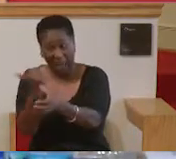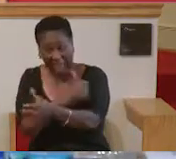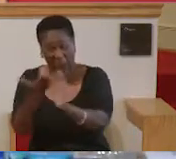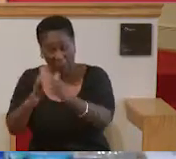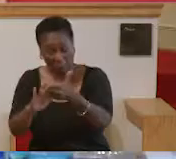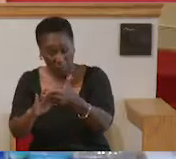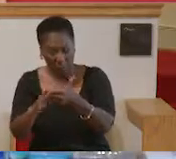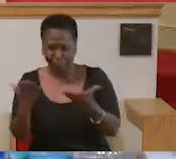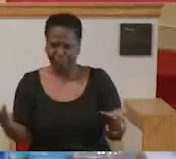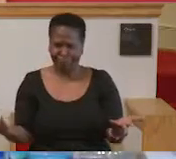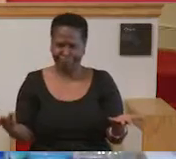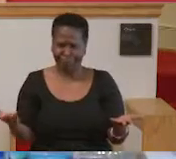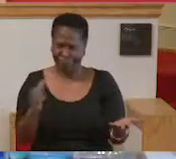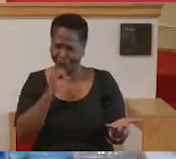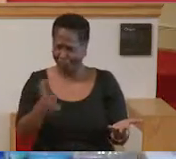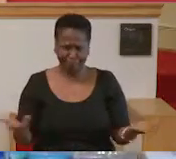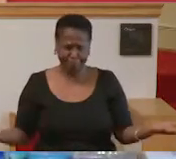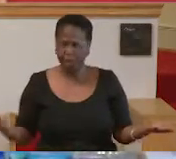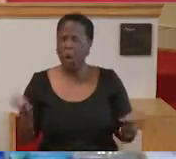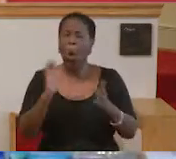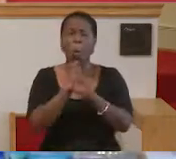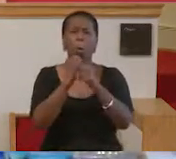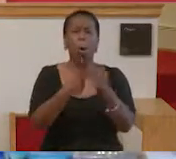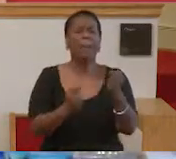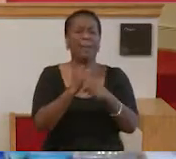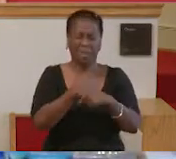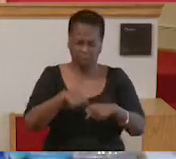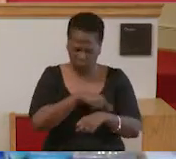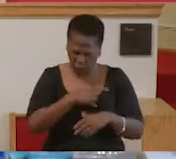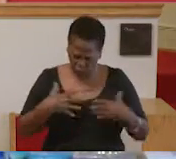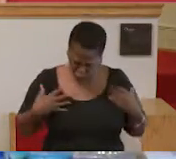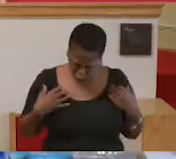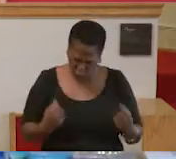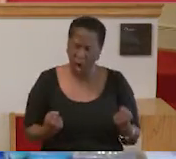What makes you so strong